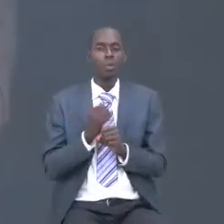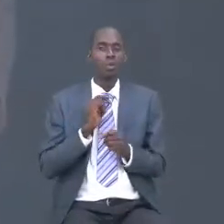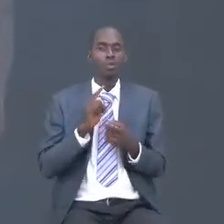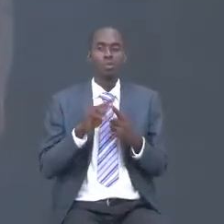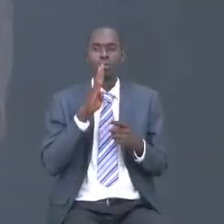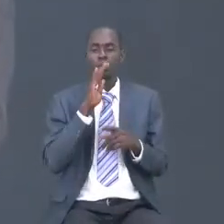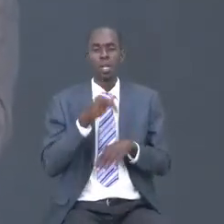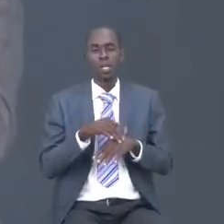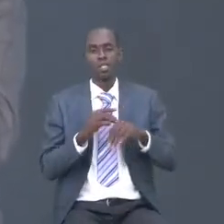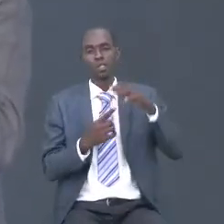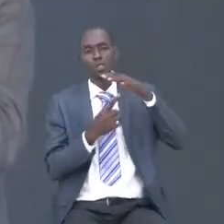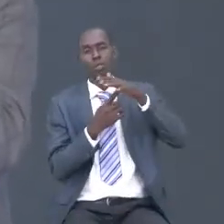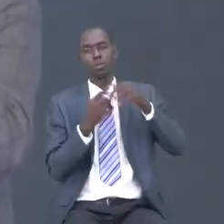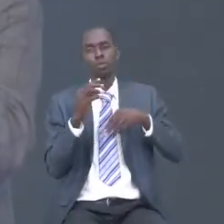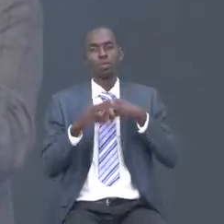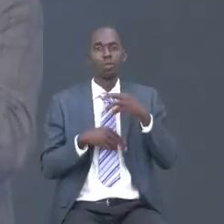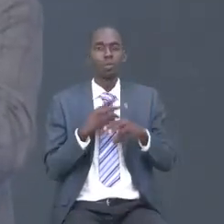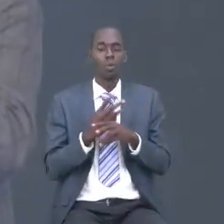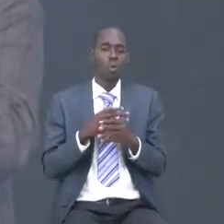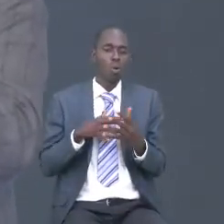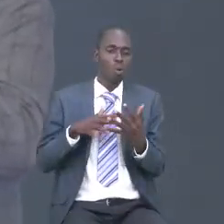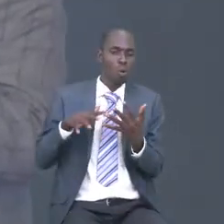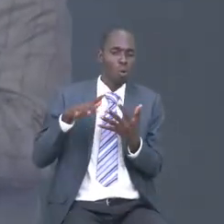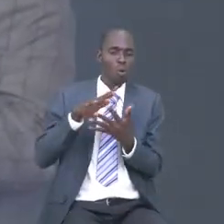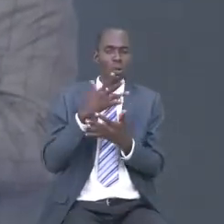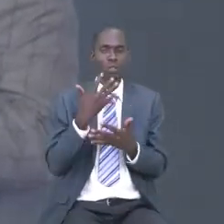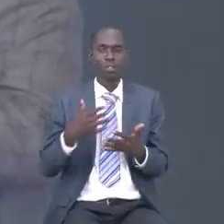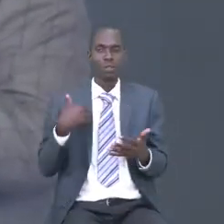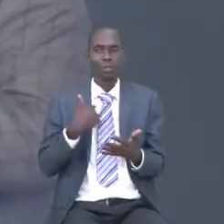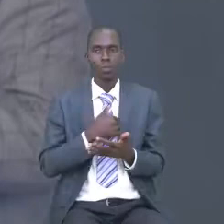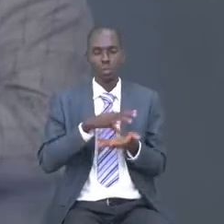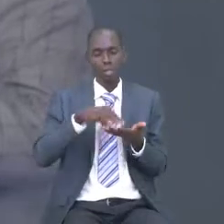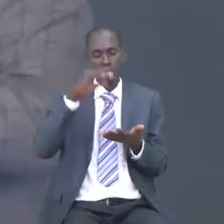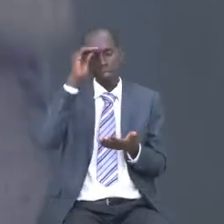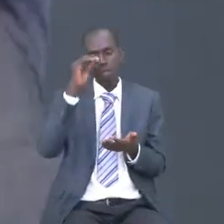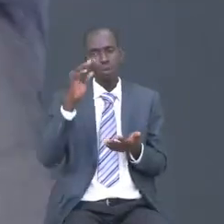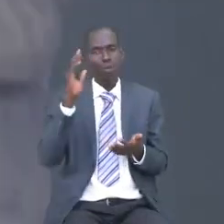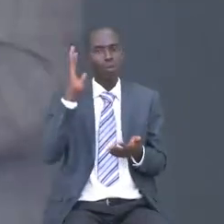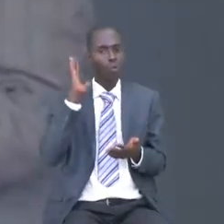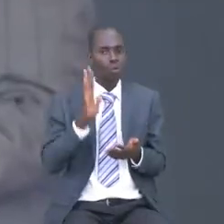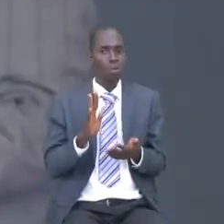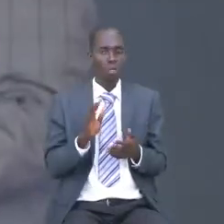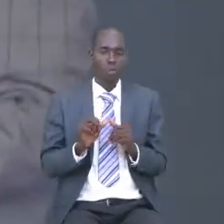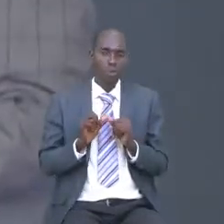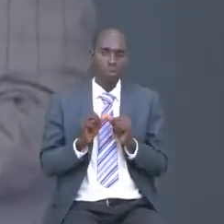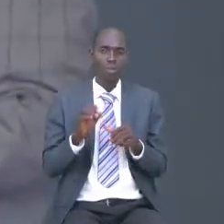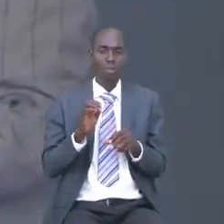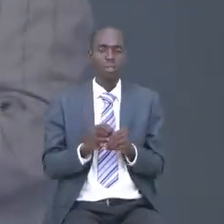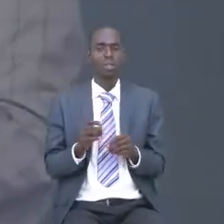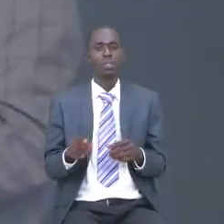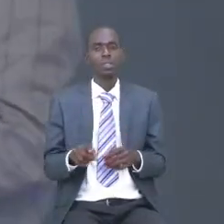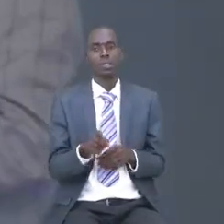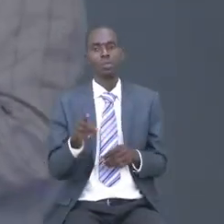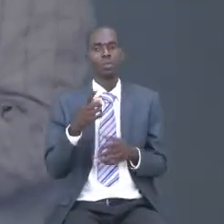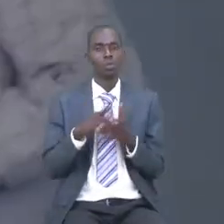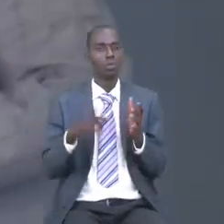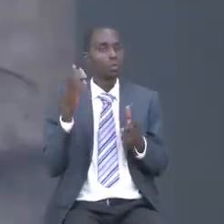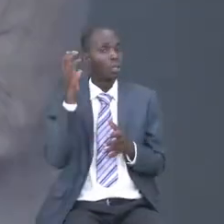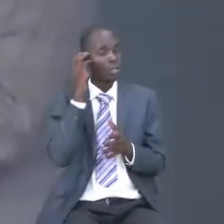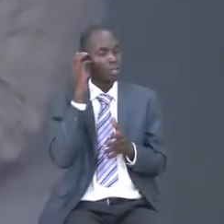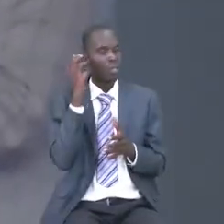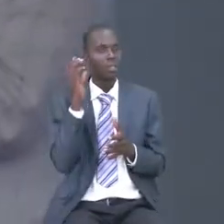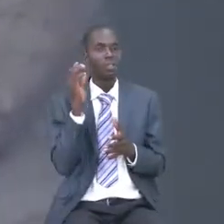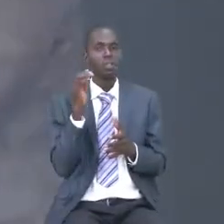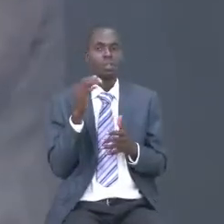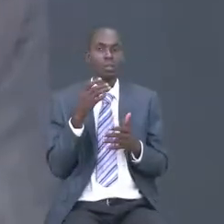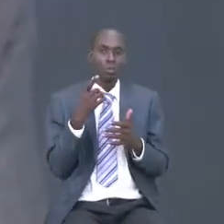those good things we've learned, we keep on in them. What you hear here, what you've heard before,